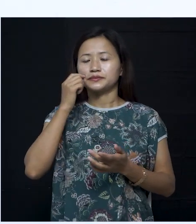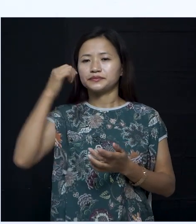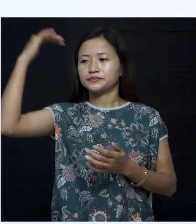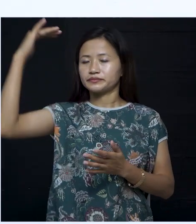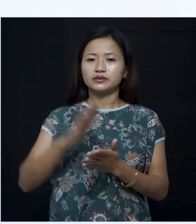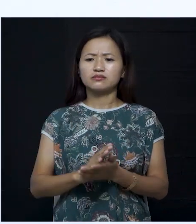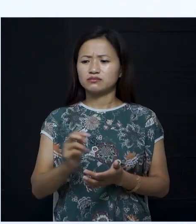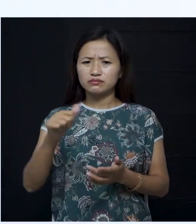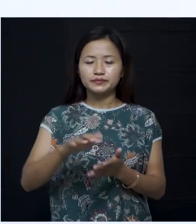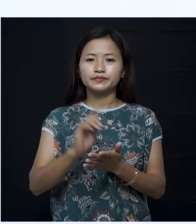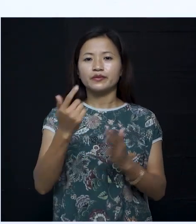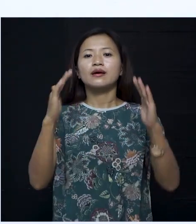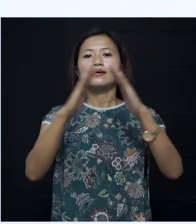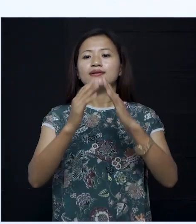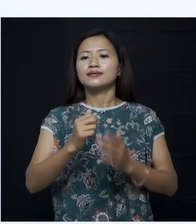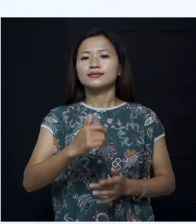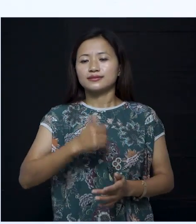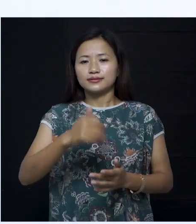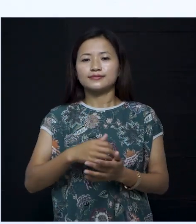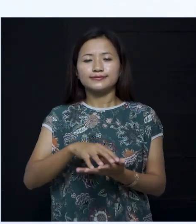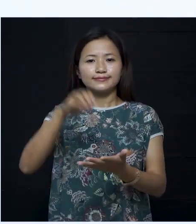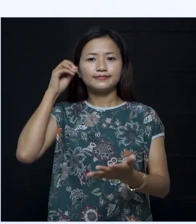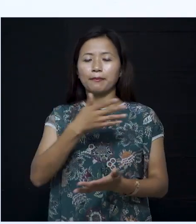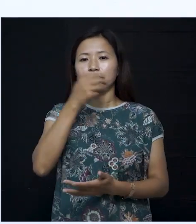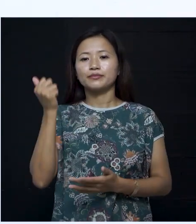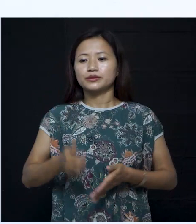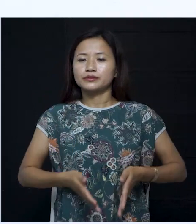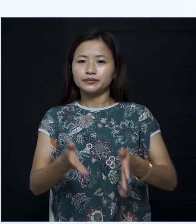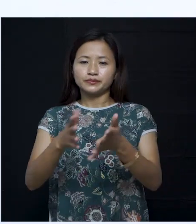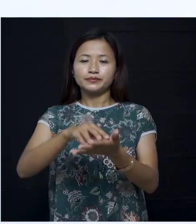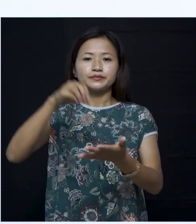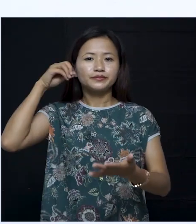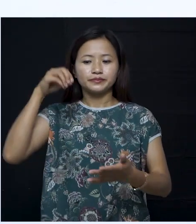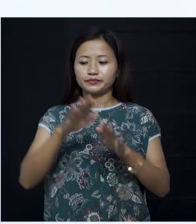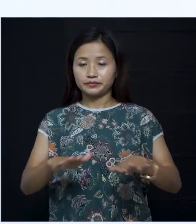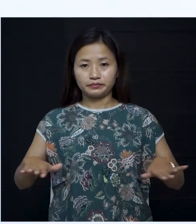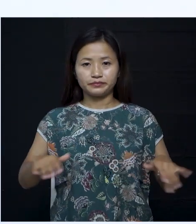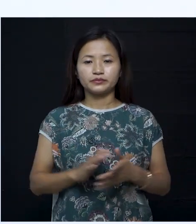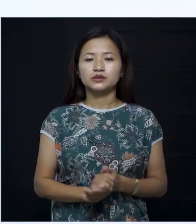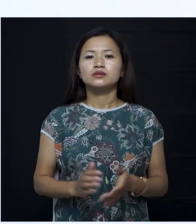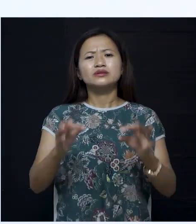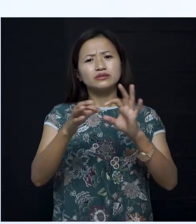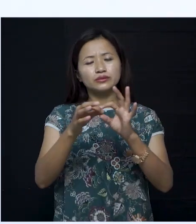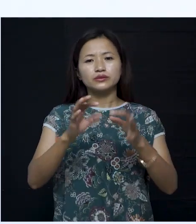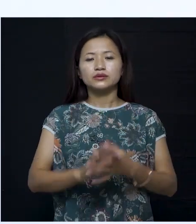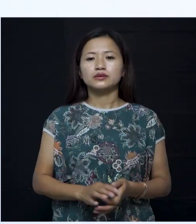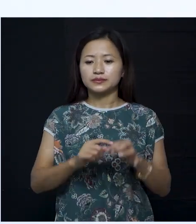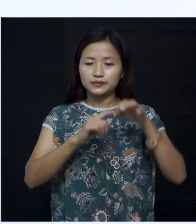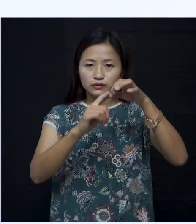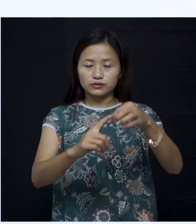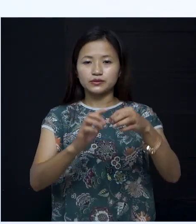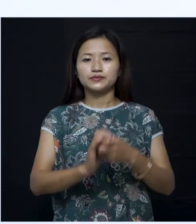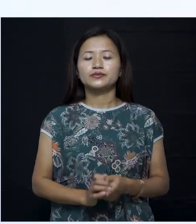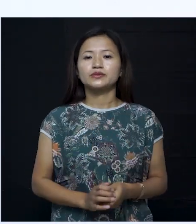at home, because that self-learning is the best way for a student to learn. Even if the teachers twist the question in the